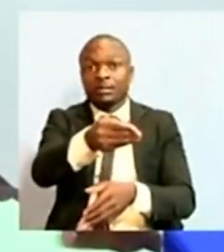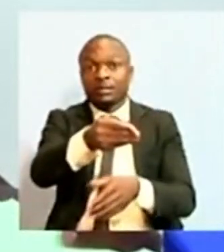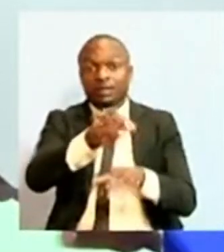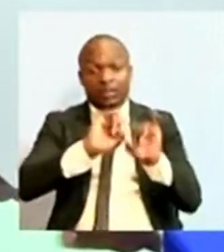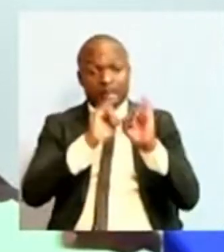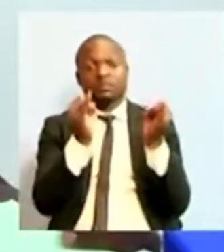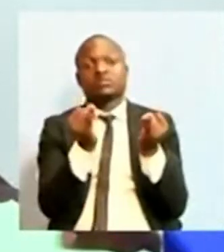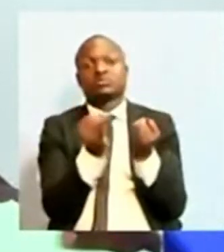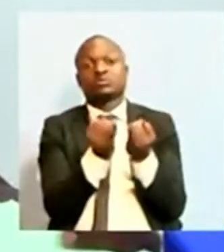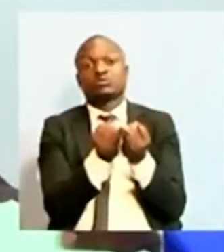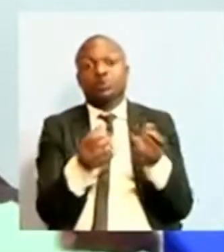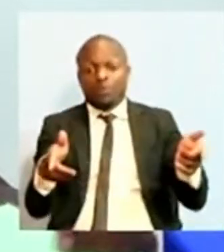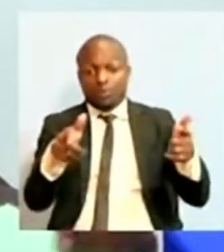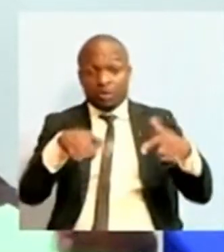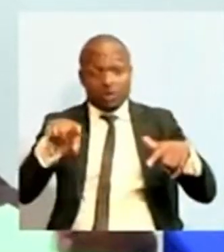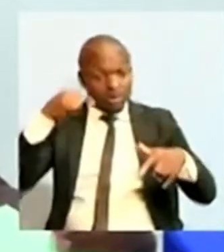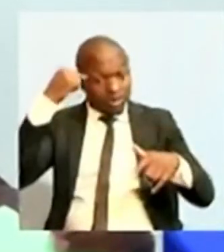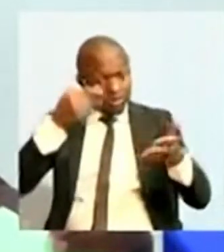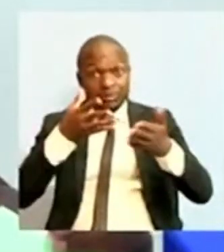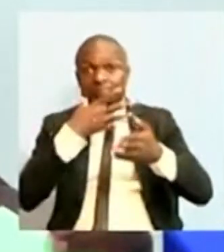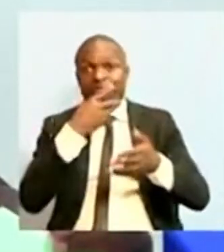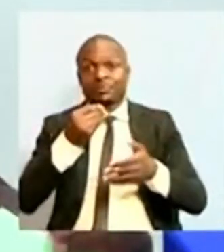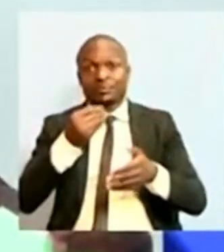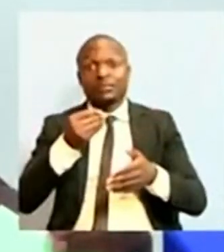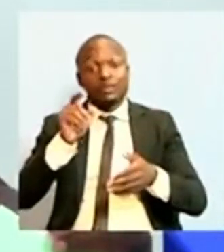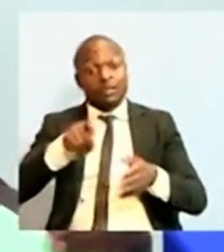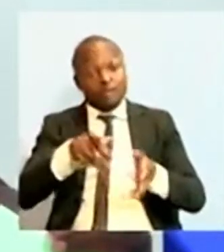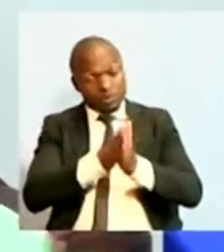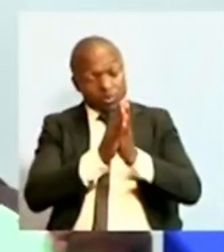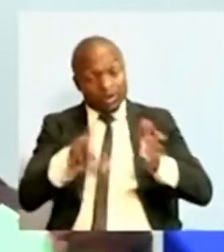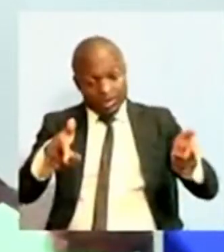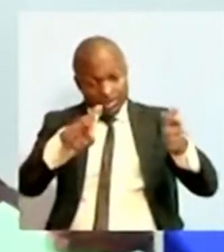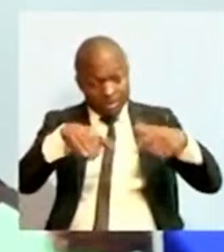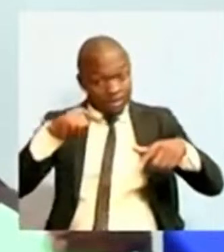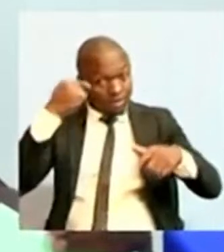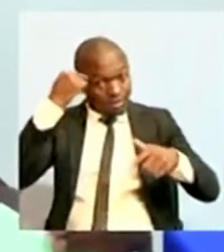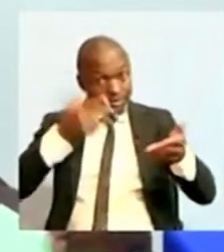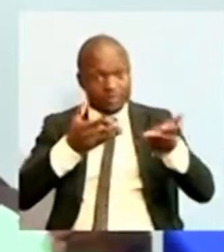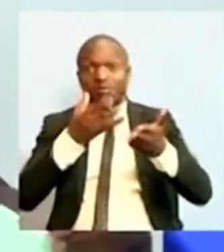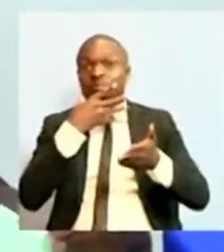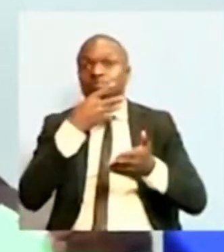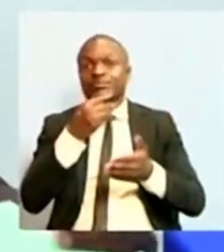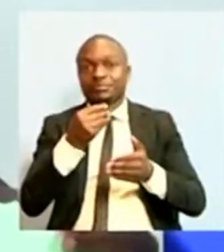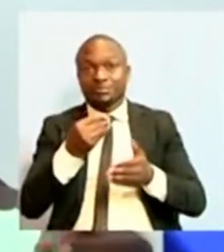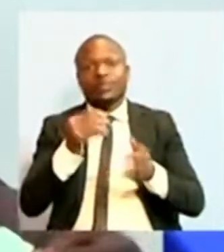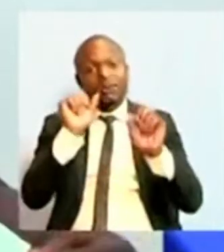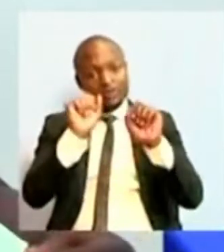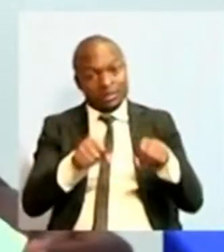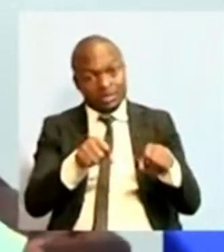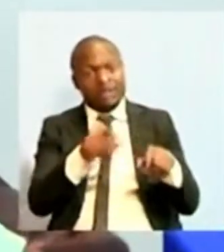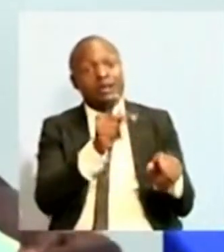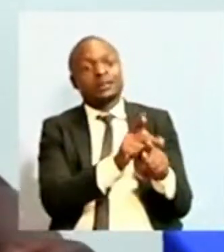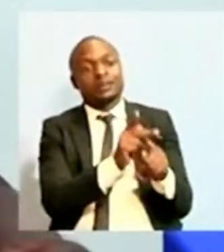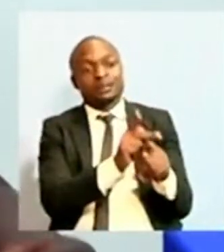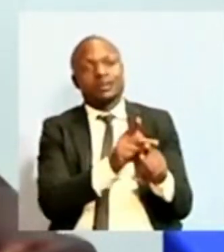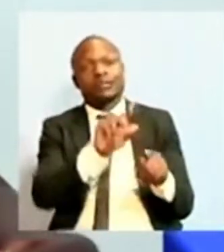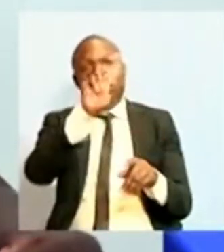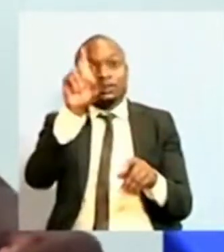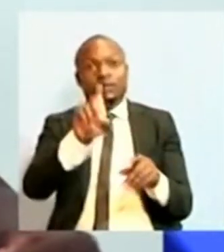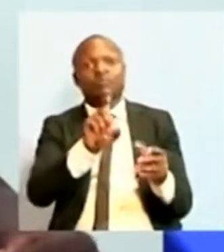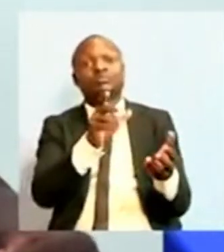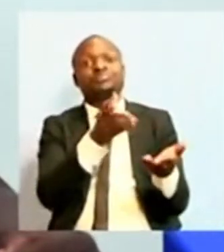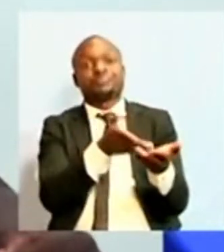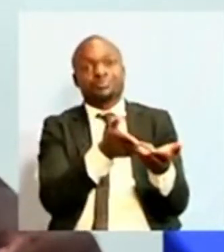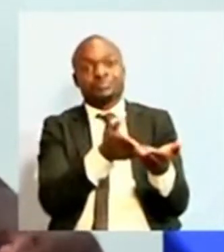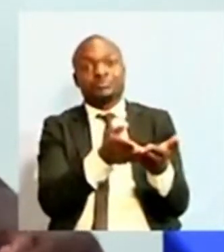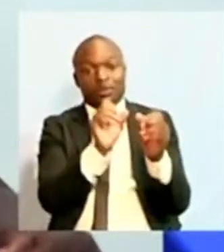this situation, and so we will need to ask the Local Government Service Commission. We can hold our fire on this. Maybe